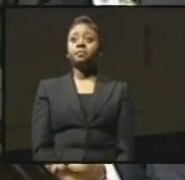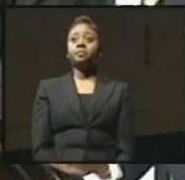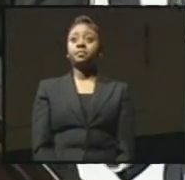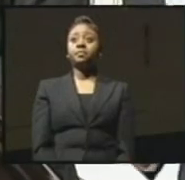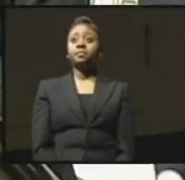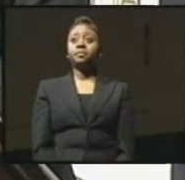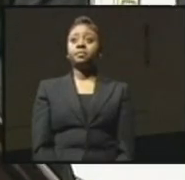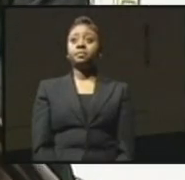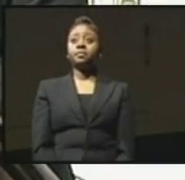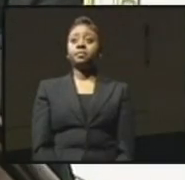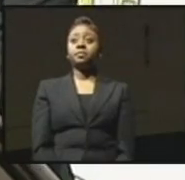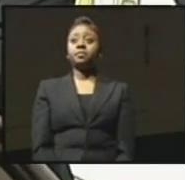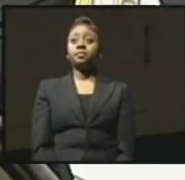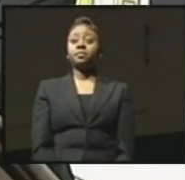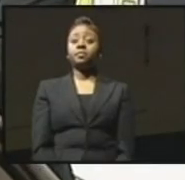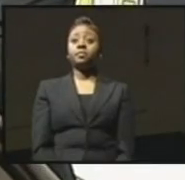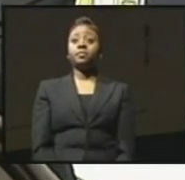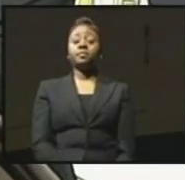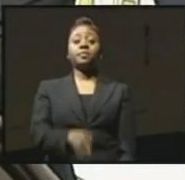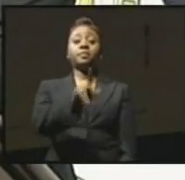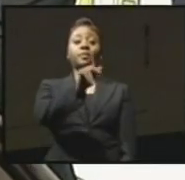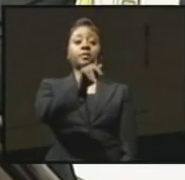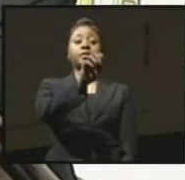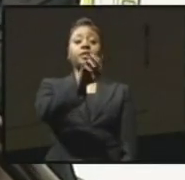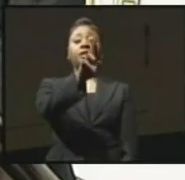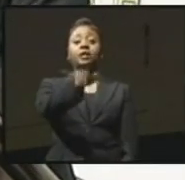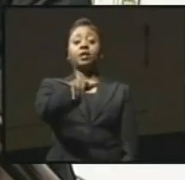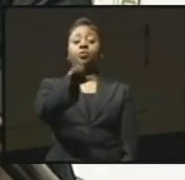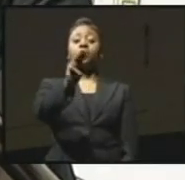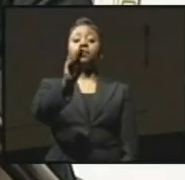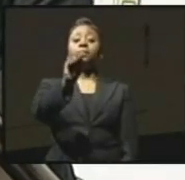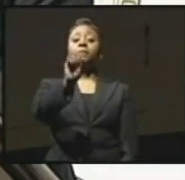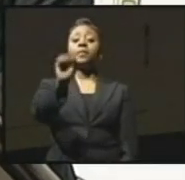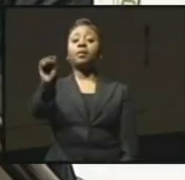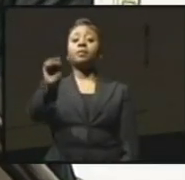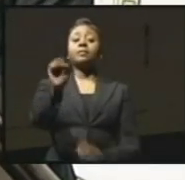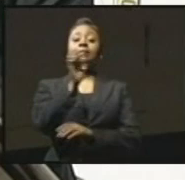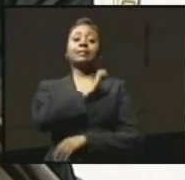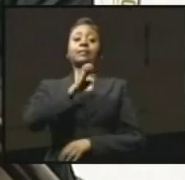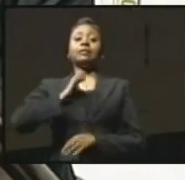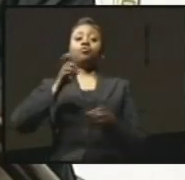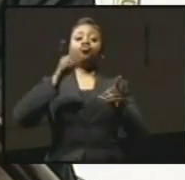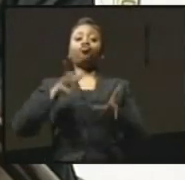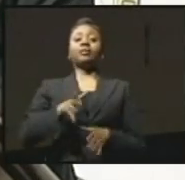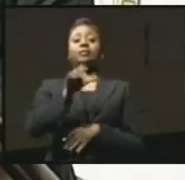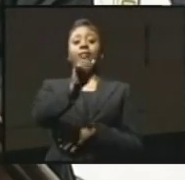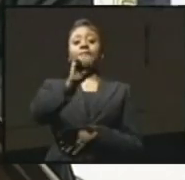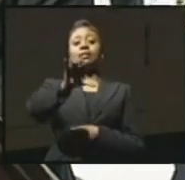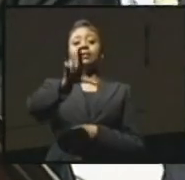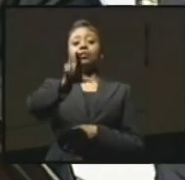Okay. Ms. Carrie Moss, Executive Director, ACLU of Michigan.